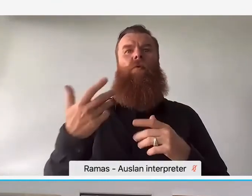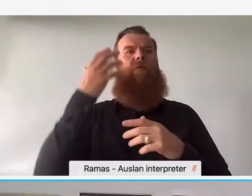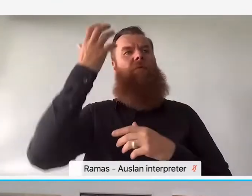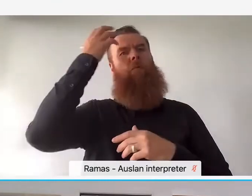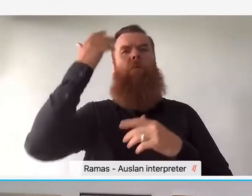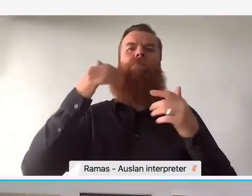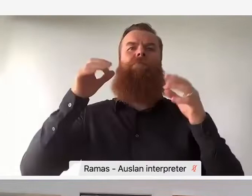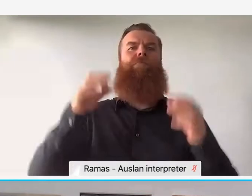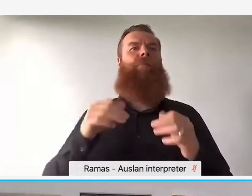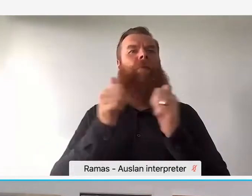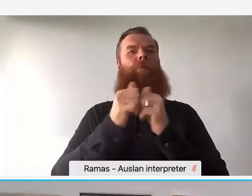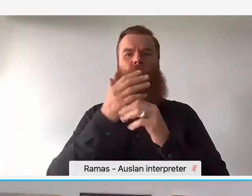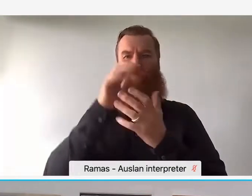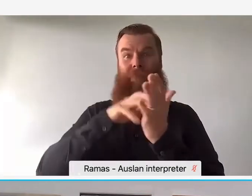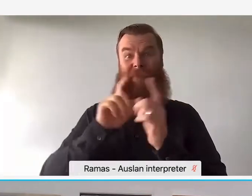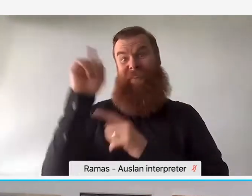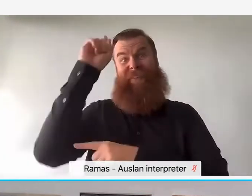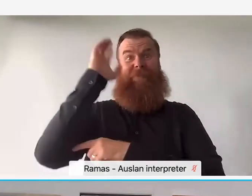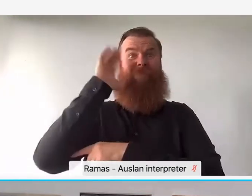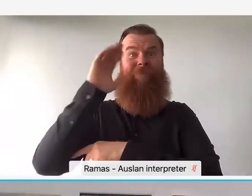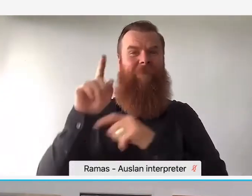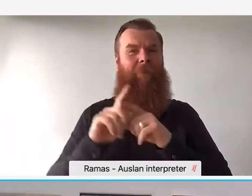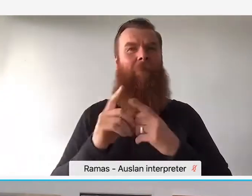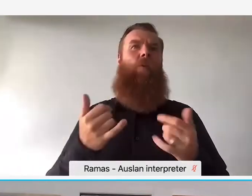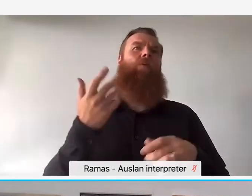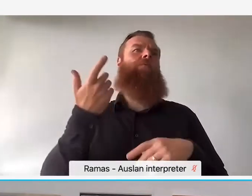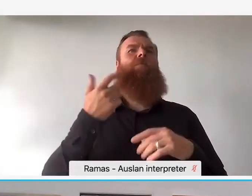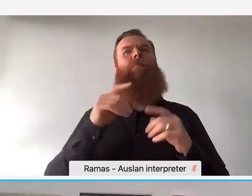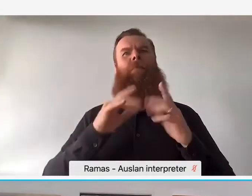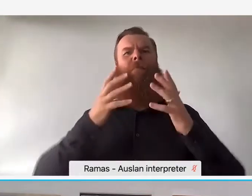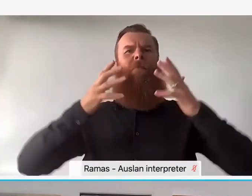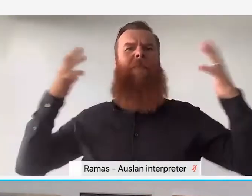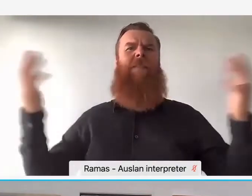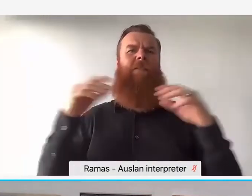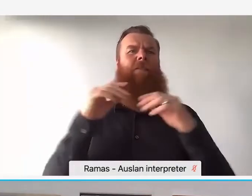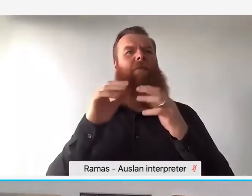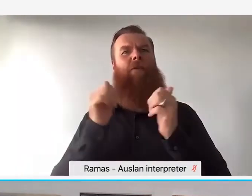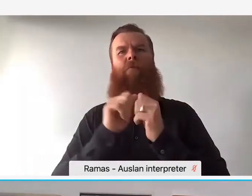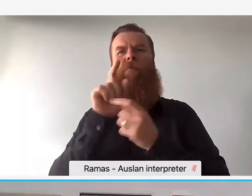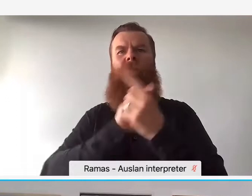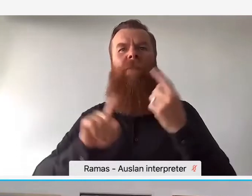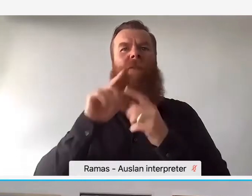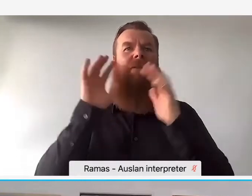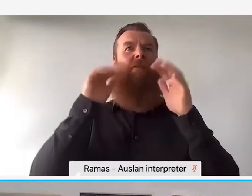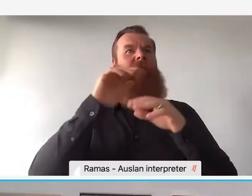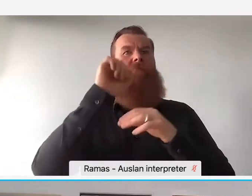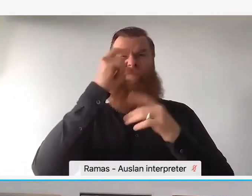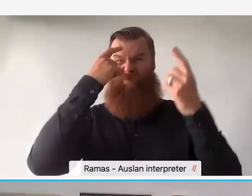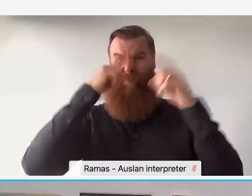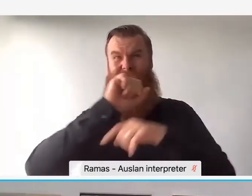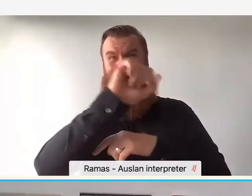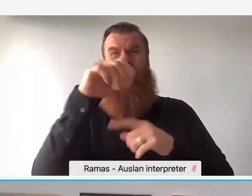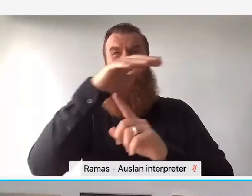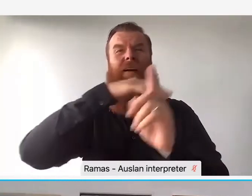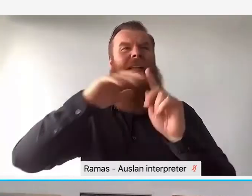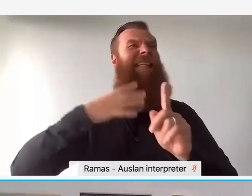functions, and sussing out what's happening in your particular area. We're not migration